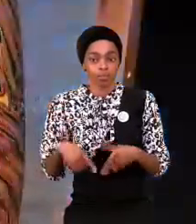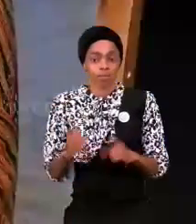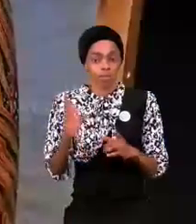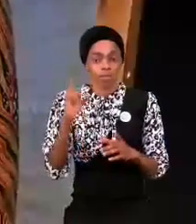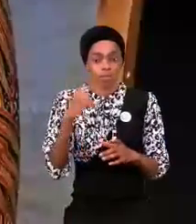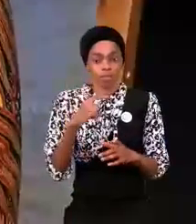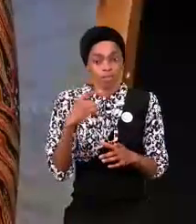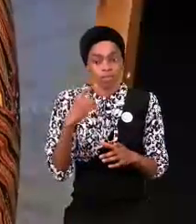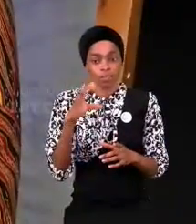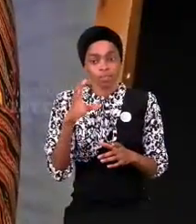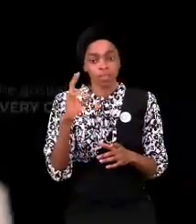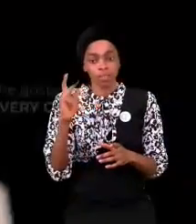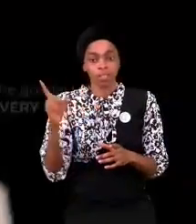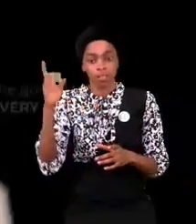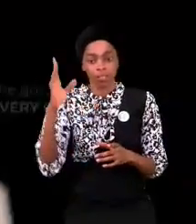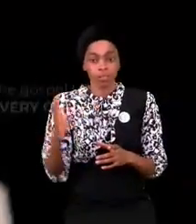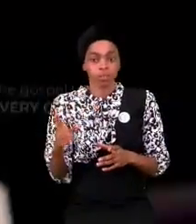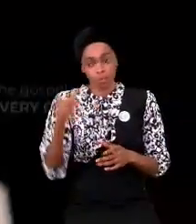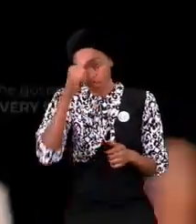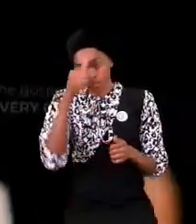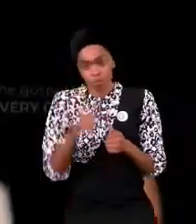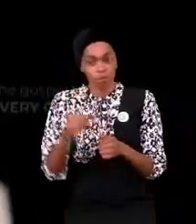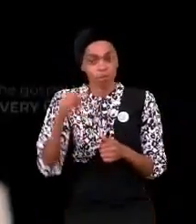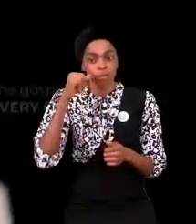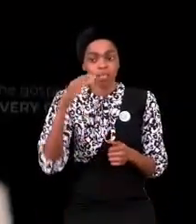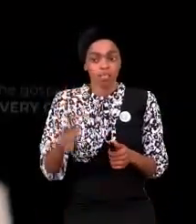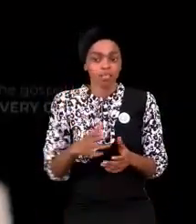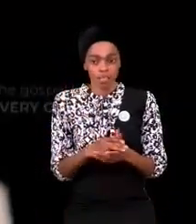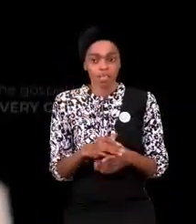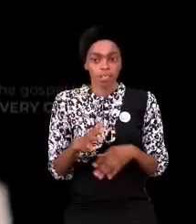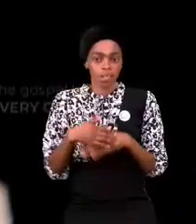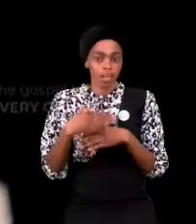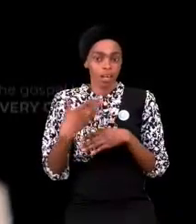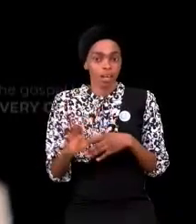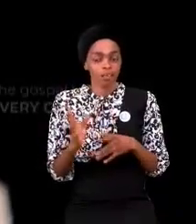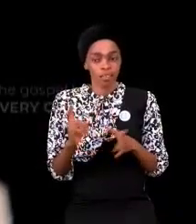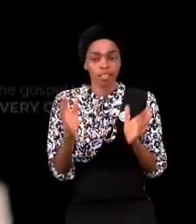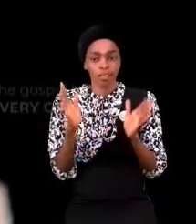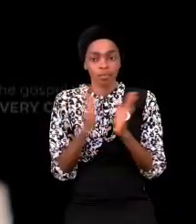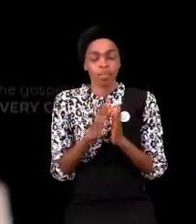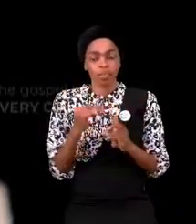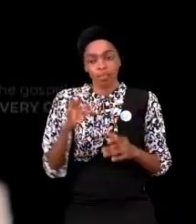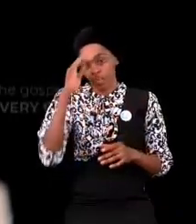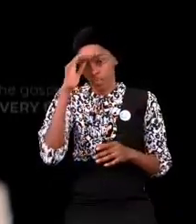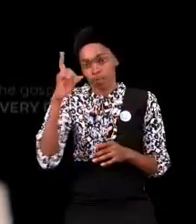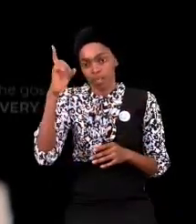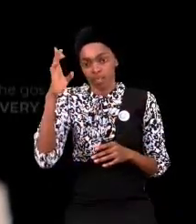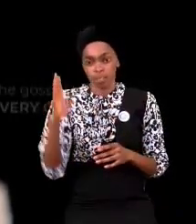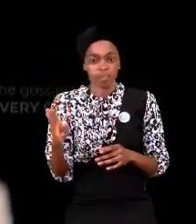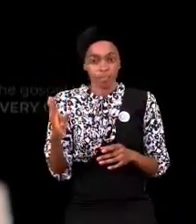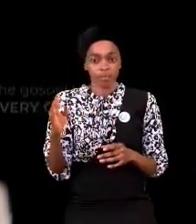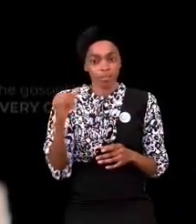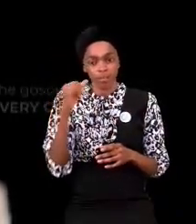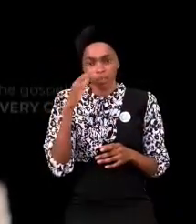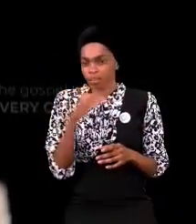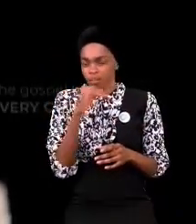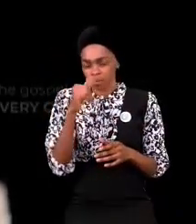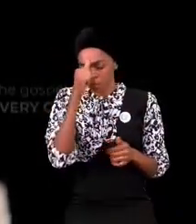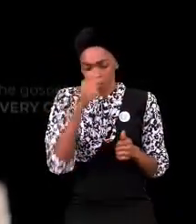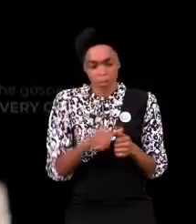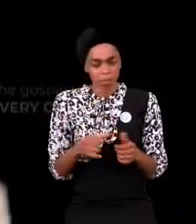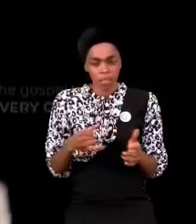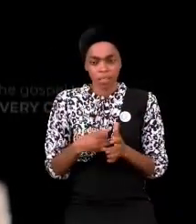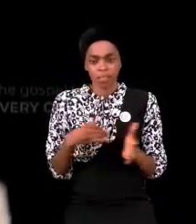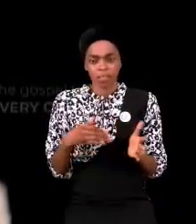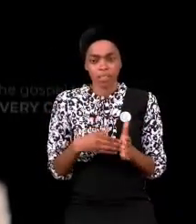after the prayer of man of God, I didn't remember it again. So as I was preparing for December retreat